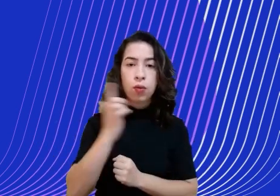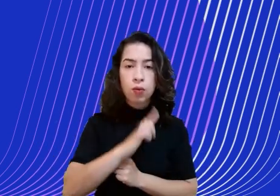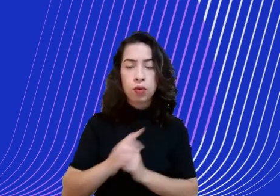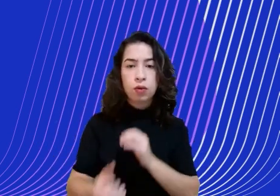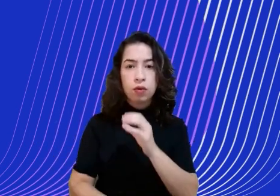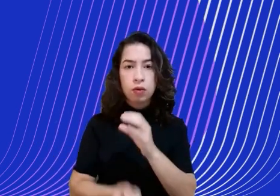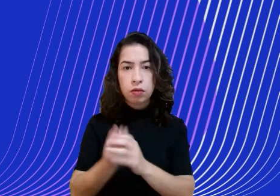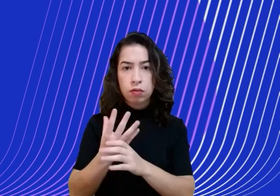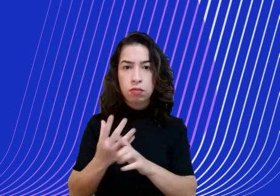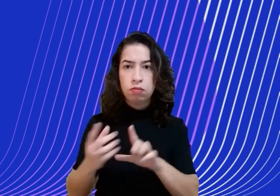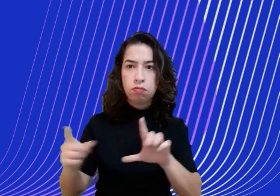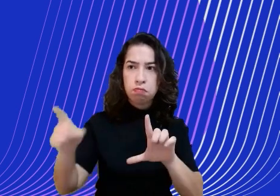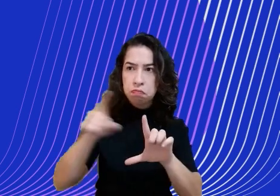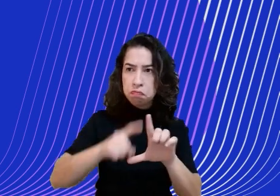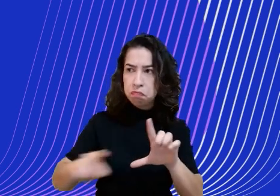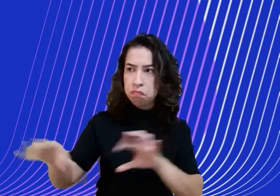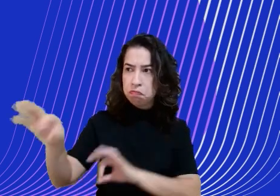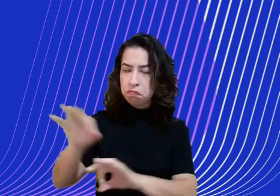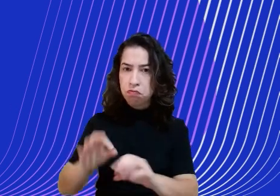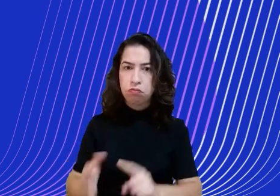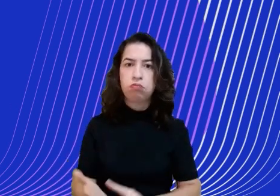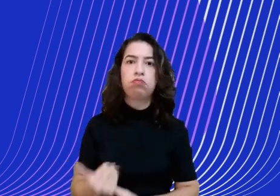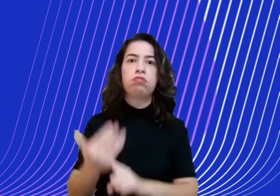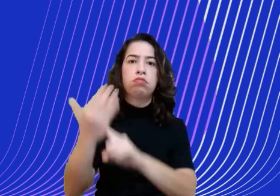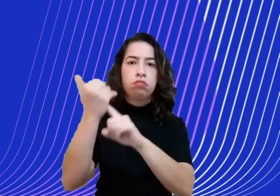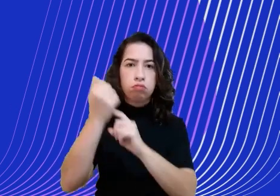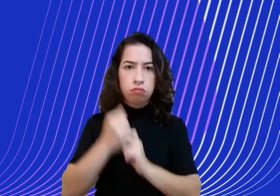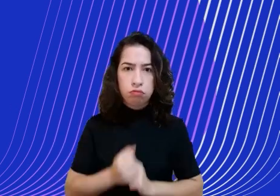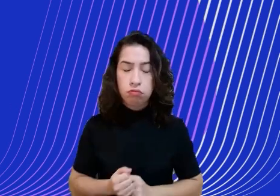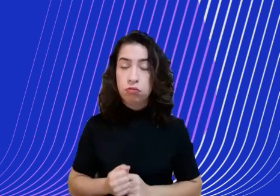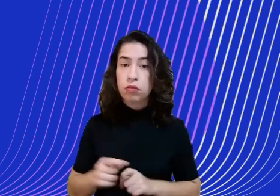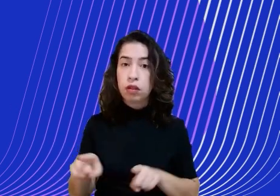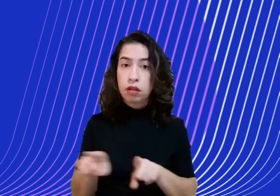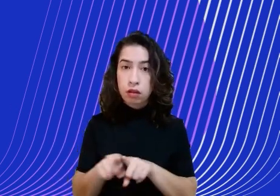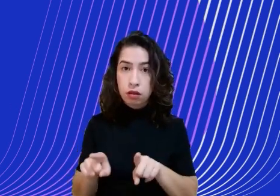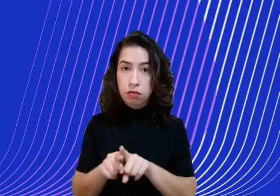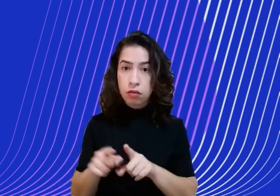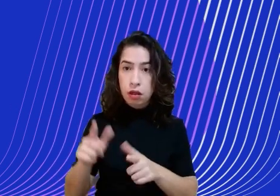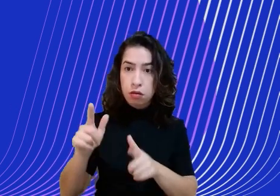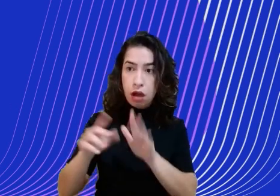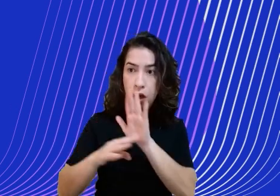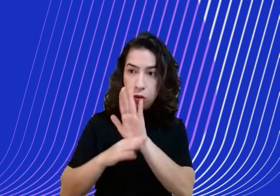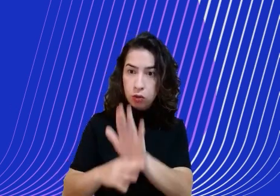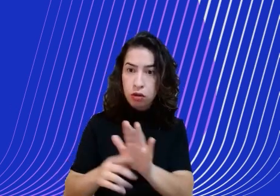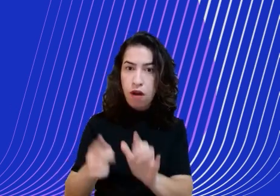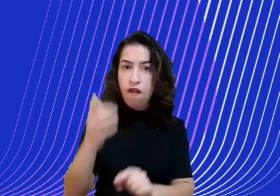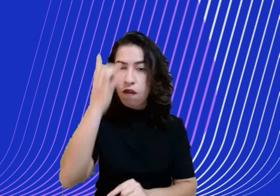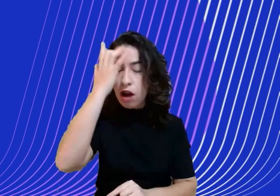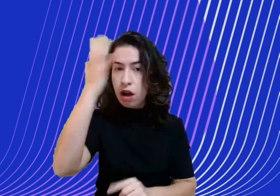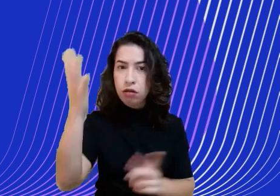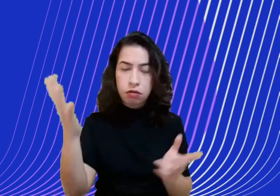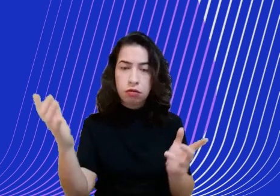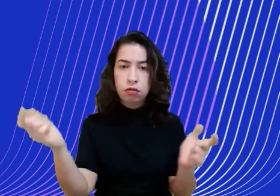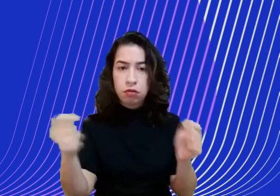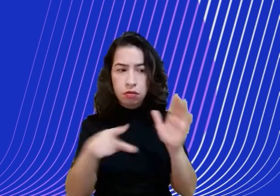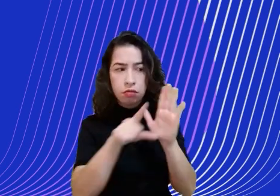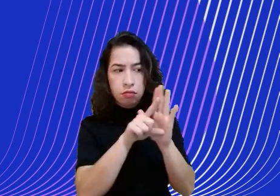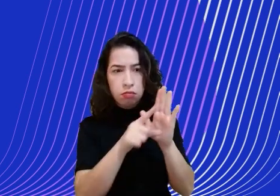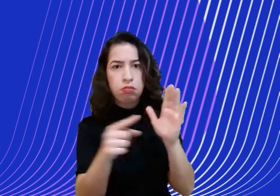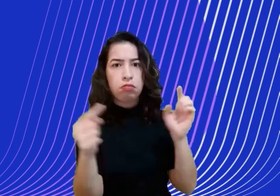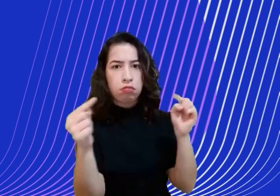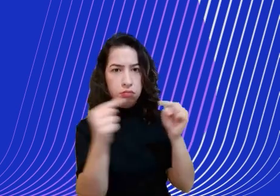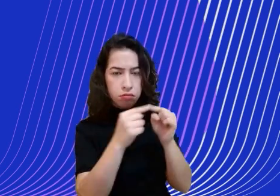a technological platform that is scalable with a cheap solution for companies that are under the law but are